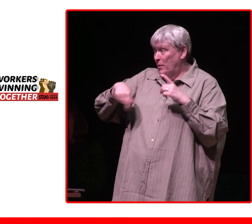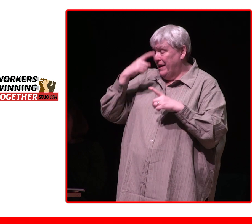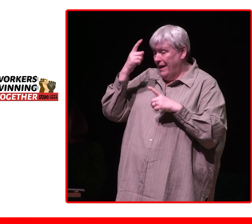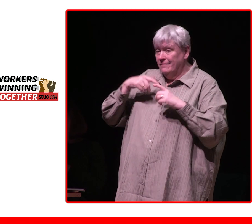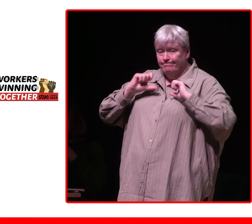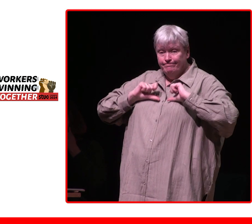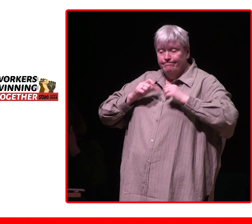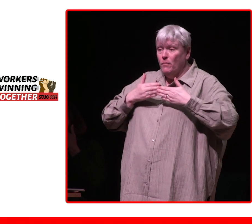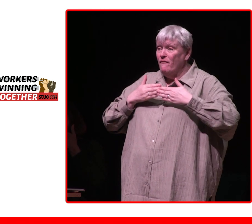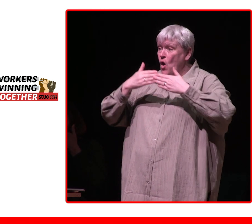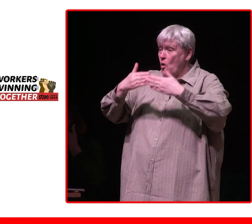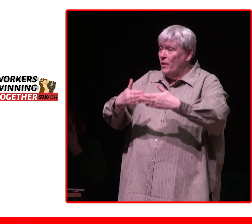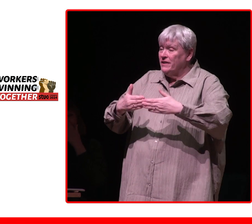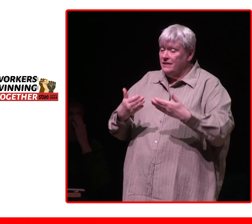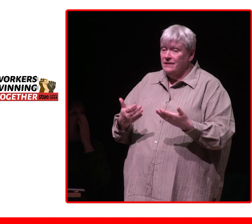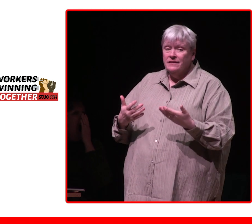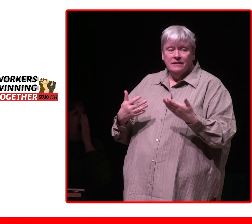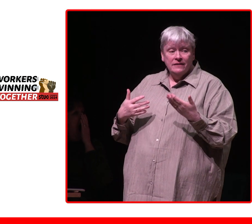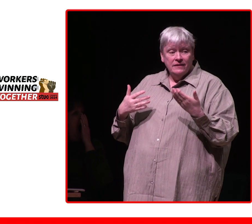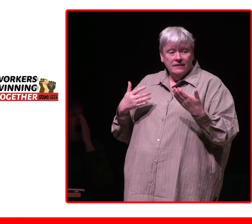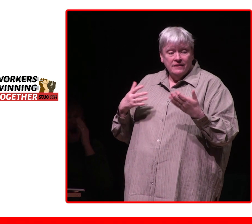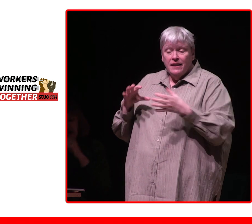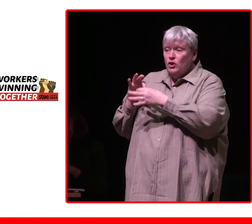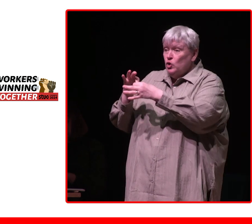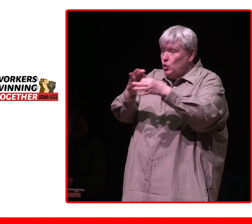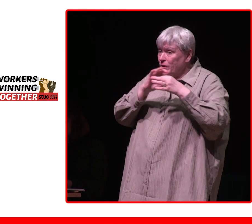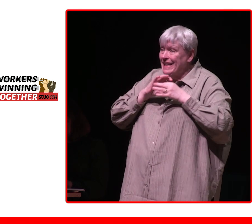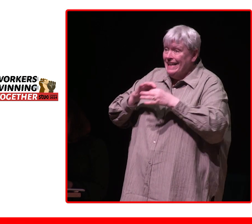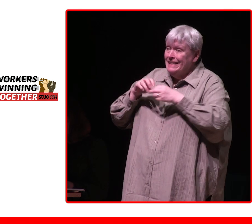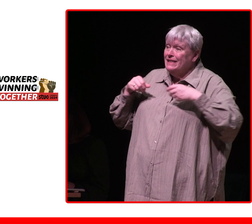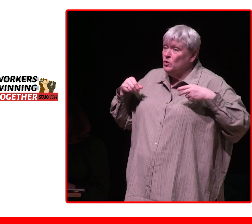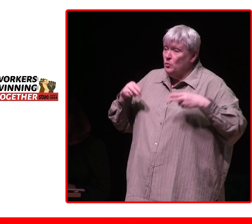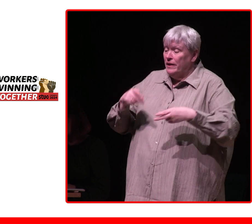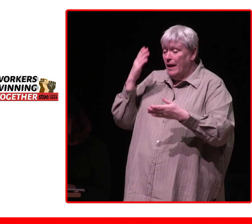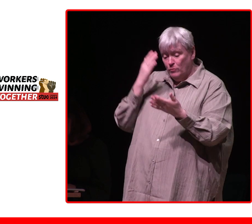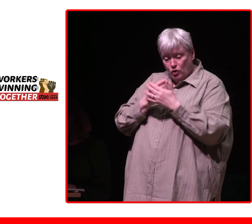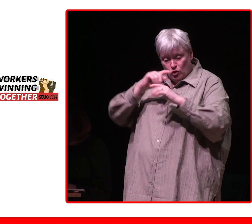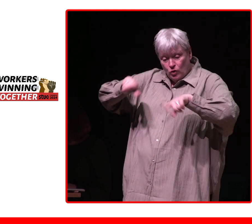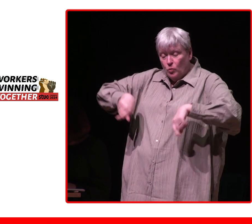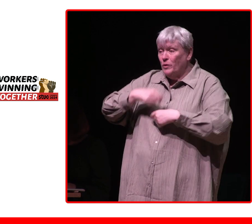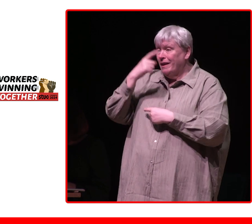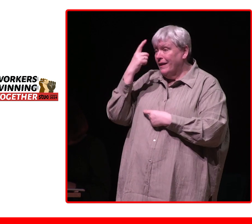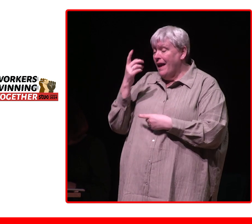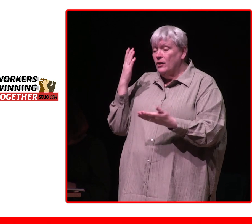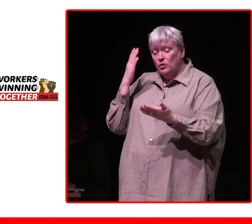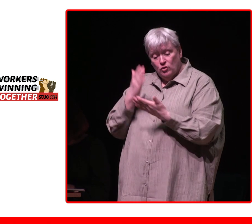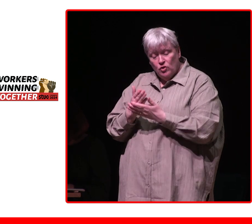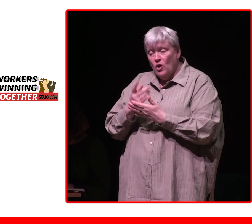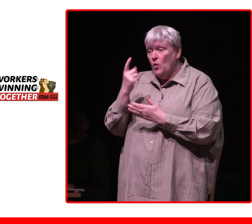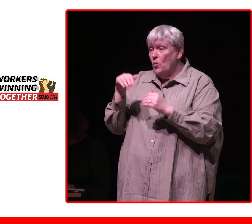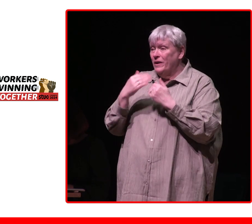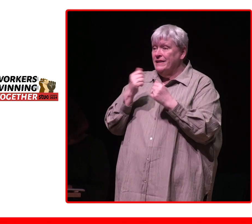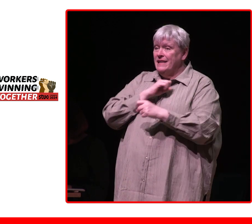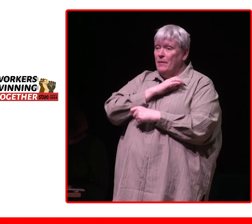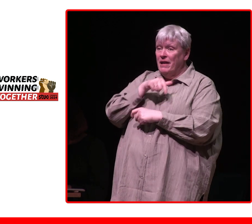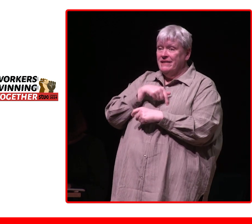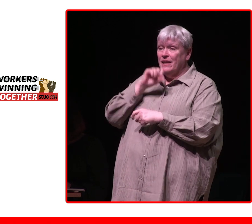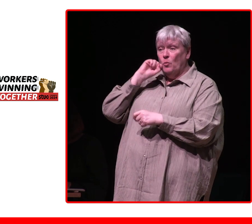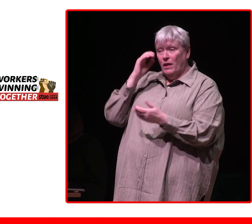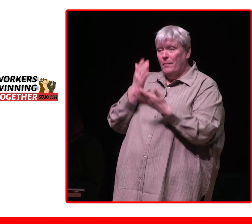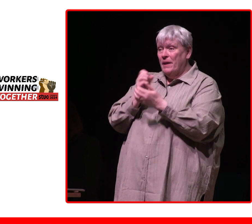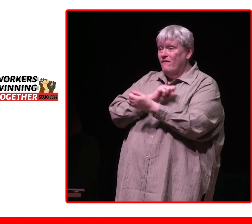forward in a united manner, which I'm sure we can, to ensure that one day Palestine will be free.